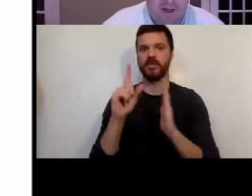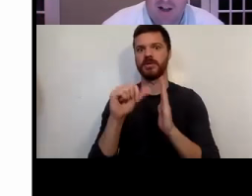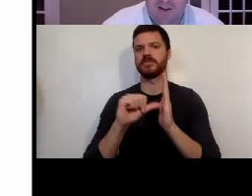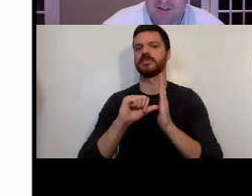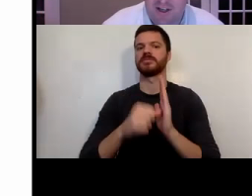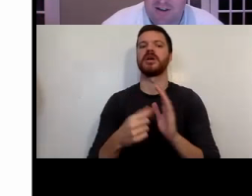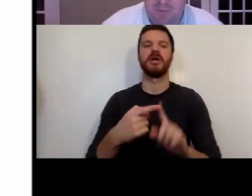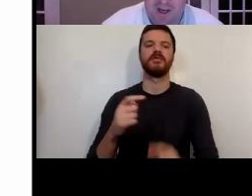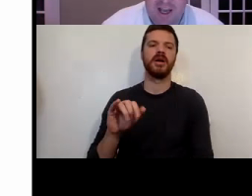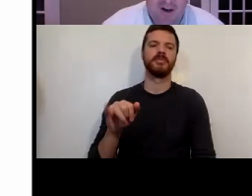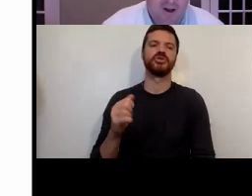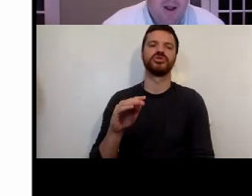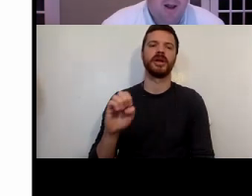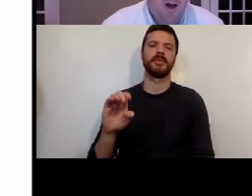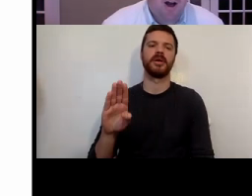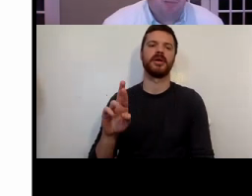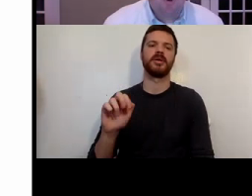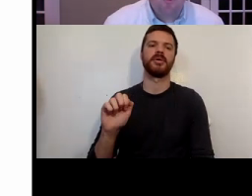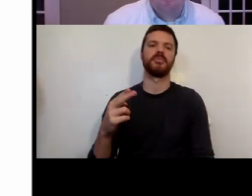Brayhout and colleagues up in Canada,